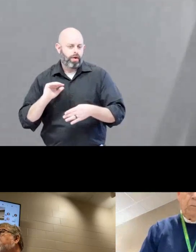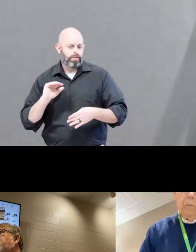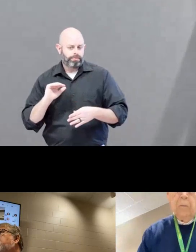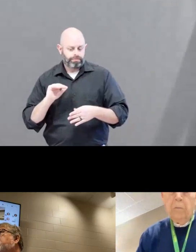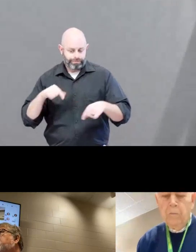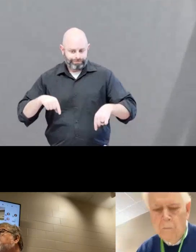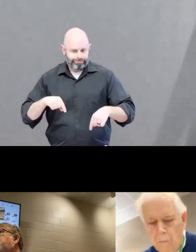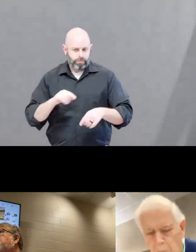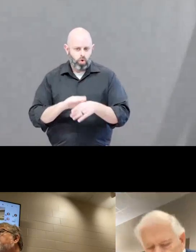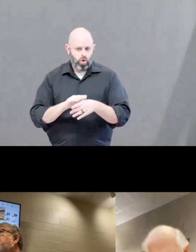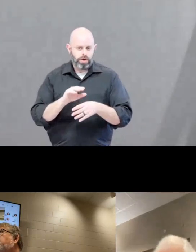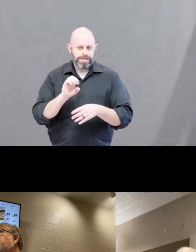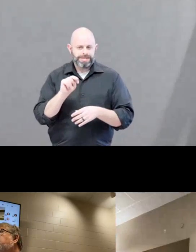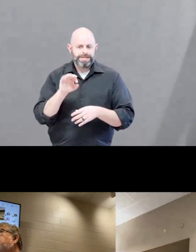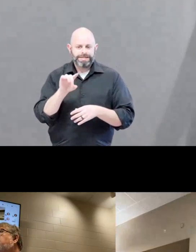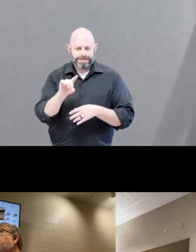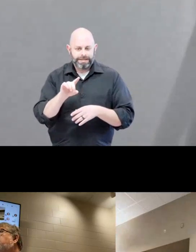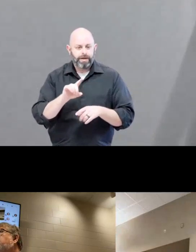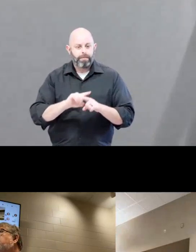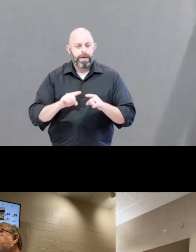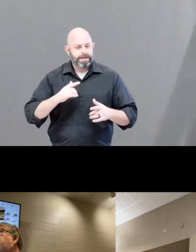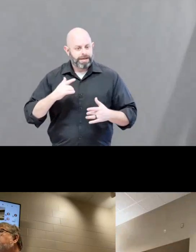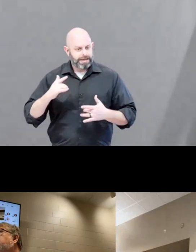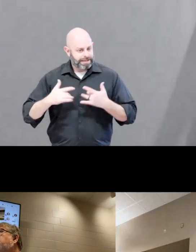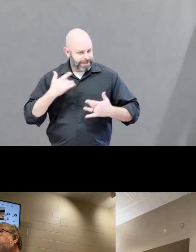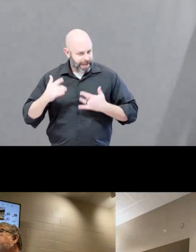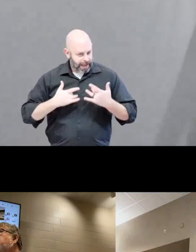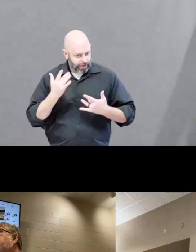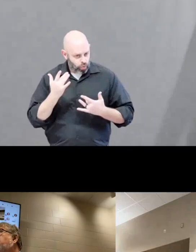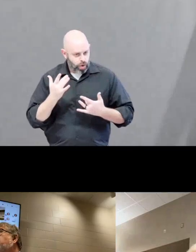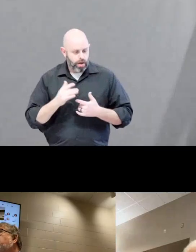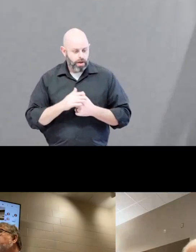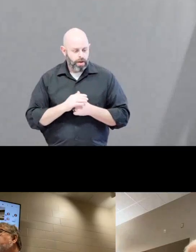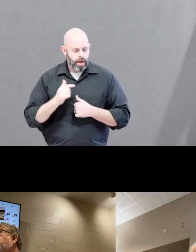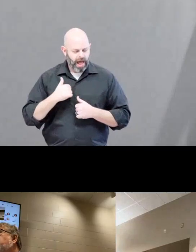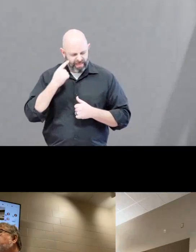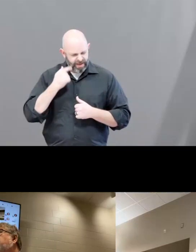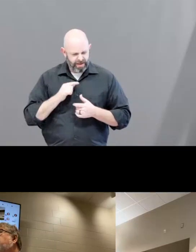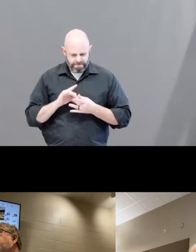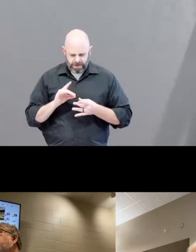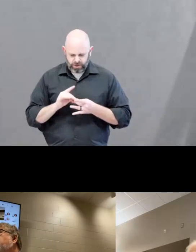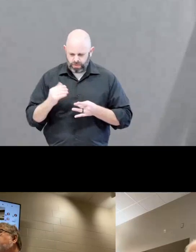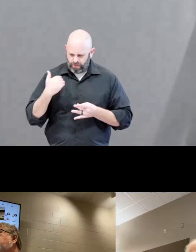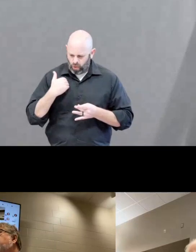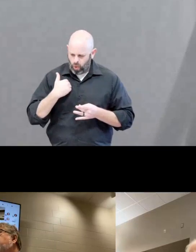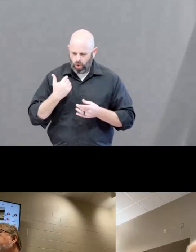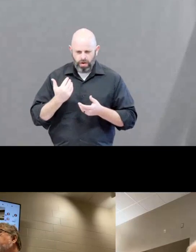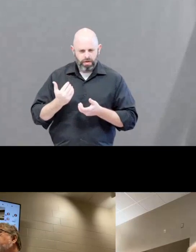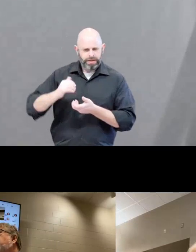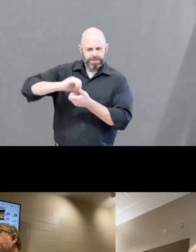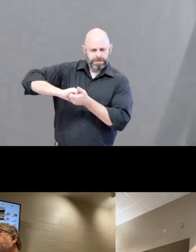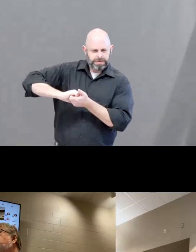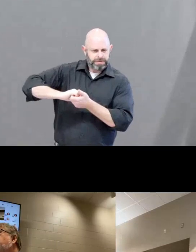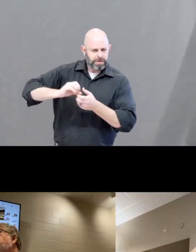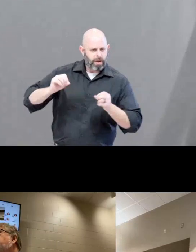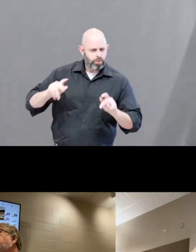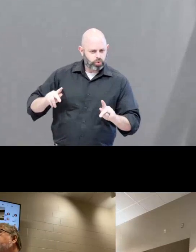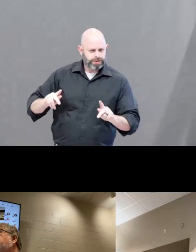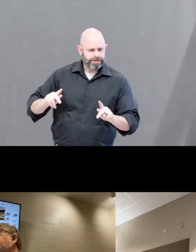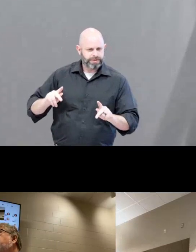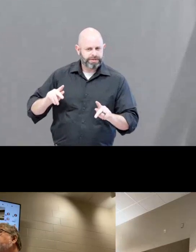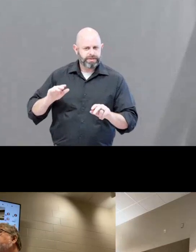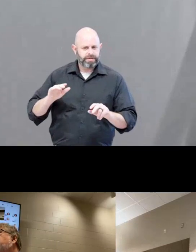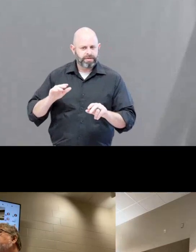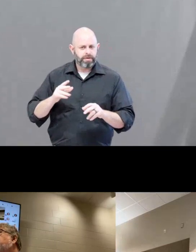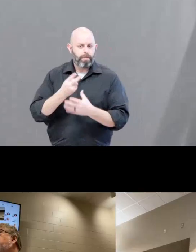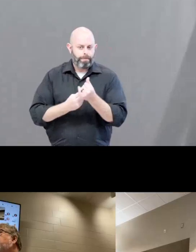ENCSD. But it's really exciting because I think I mentioned it before, just the collaboration opportunities that